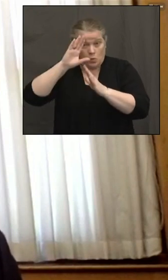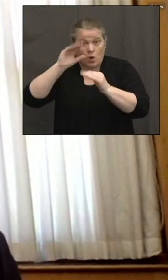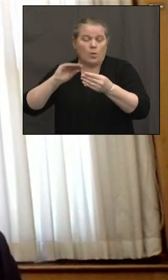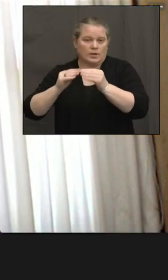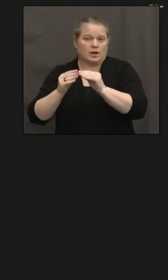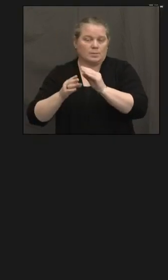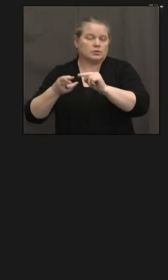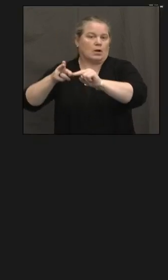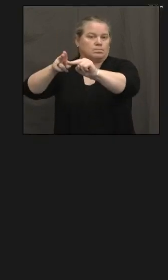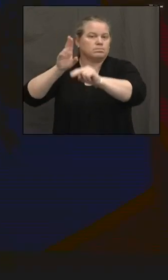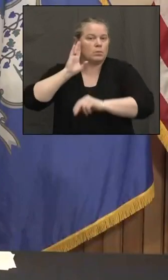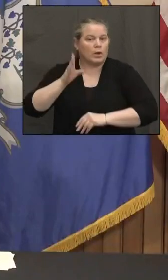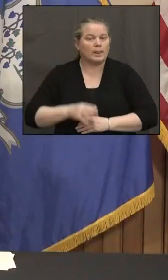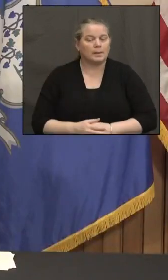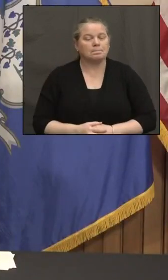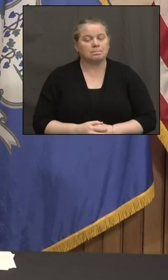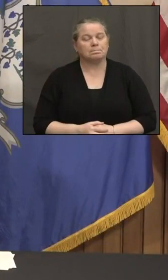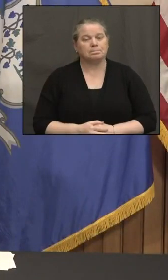Thank you.